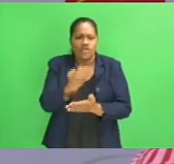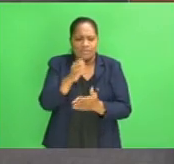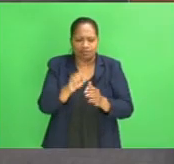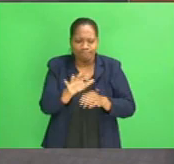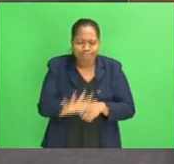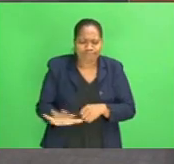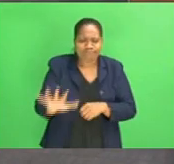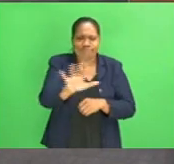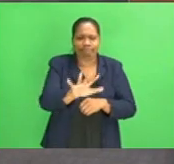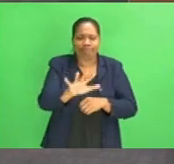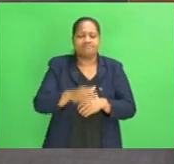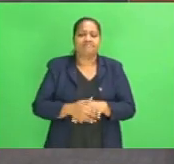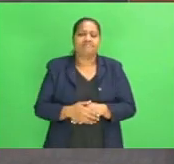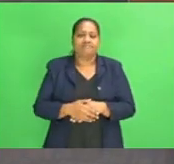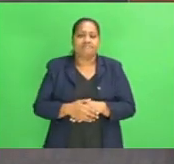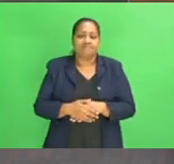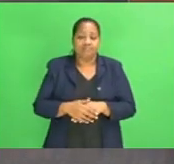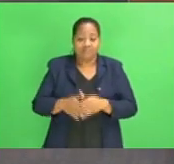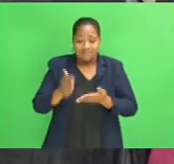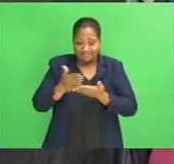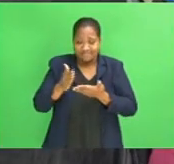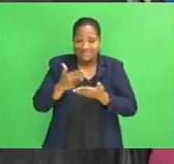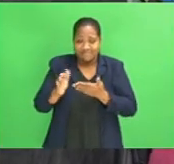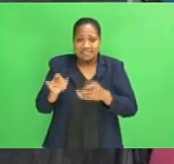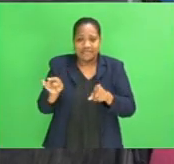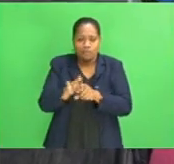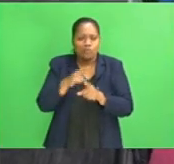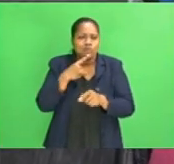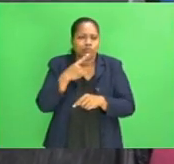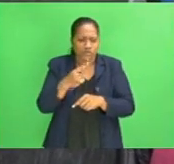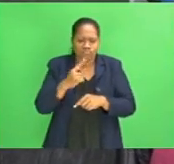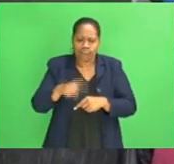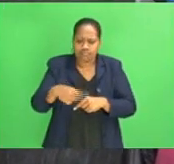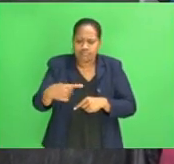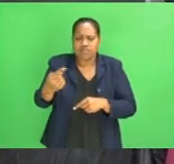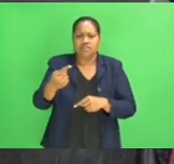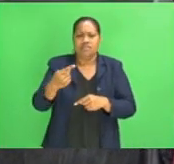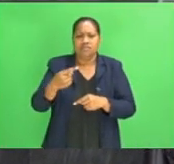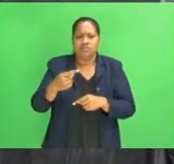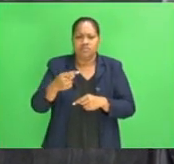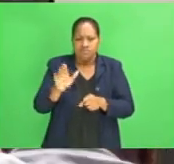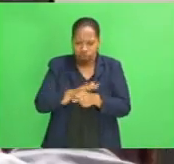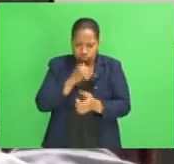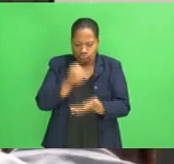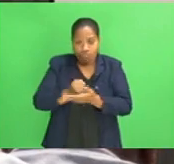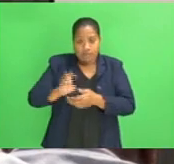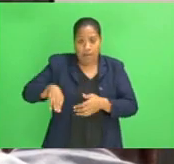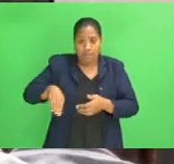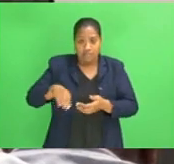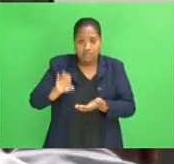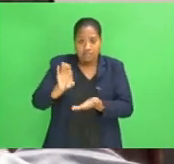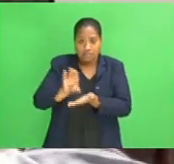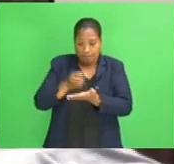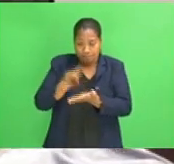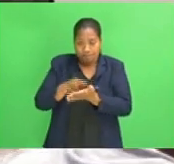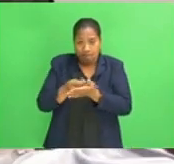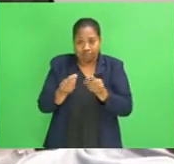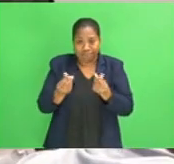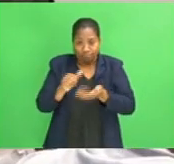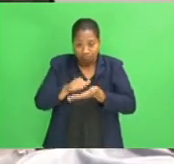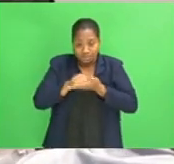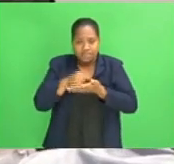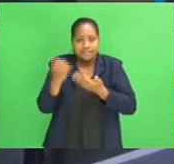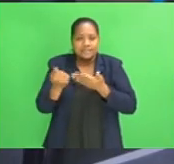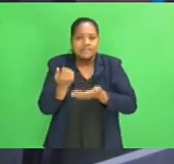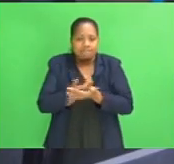year. The FNPF also says they will continue to ensure members' funds are safe, and while relief assistance like COVID-19 packages